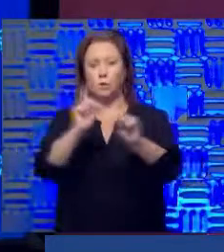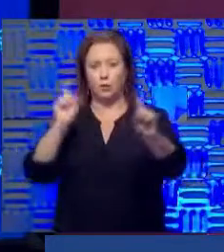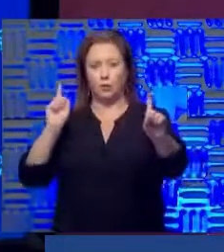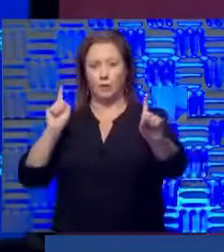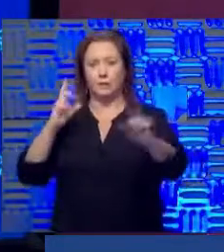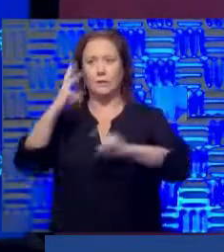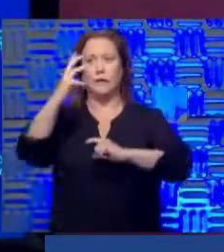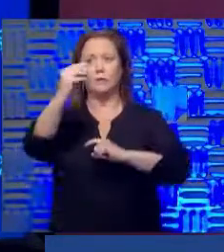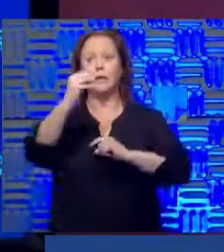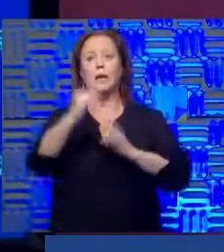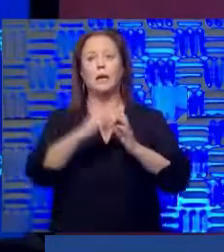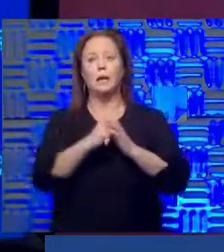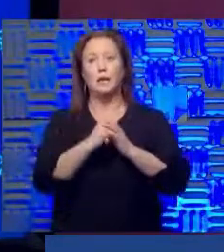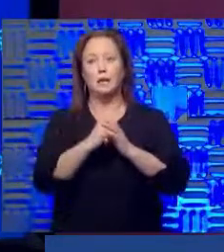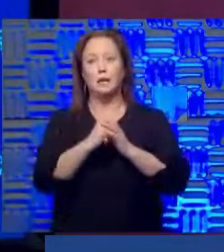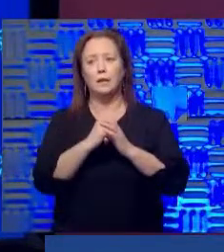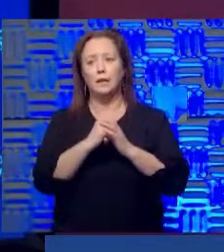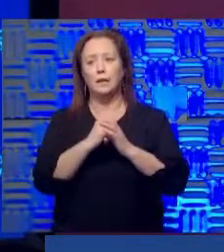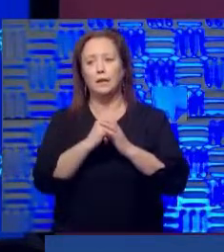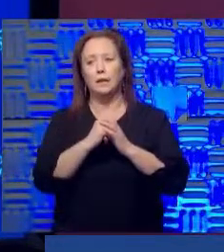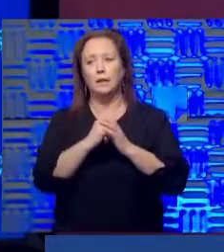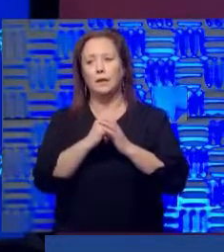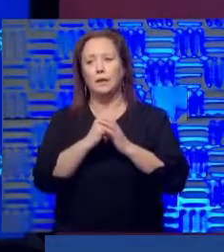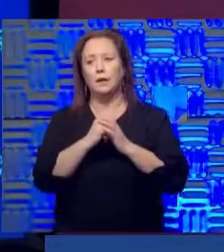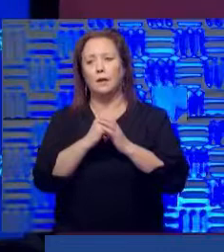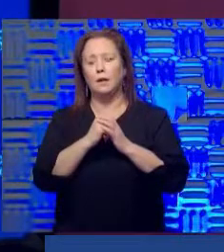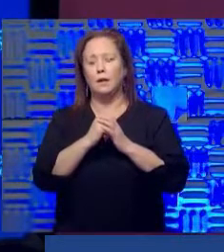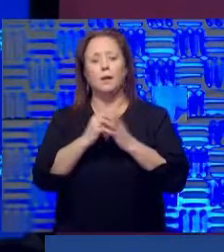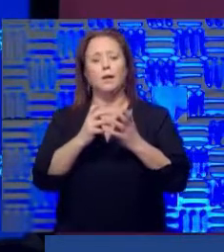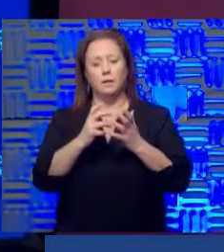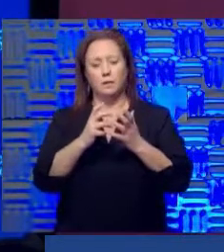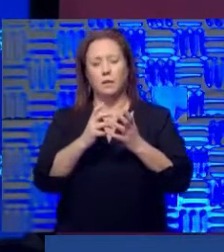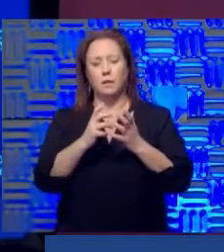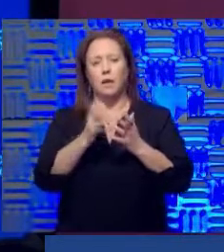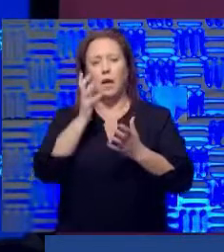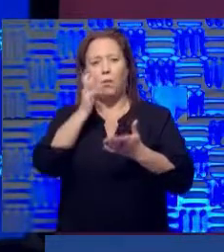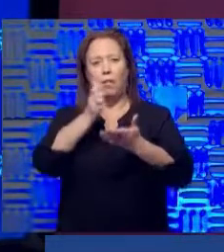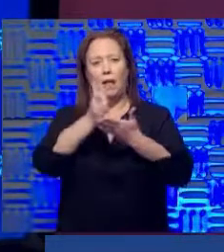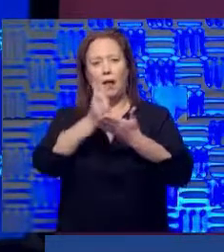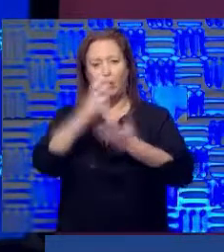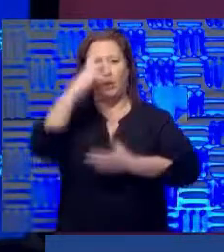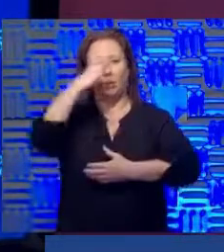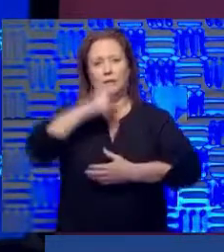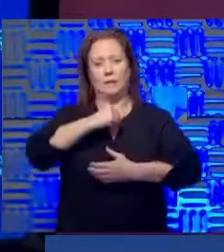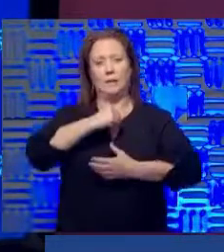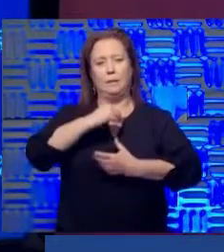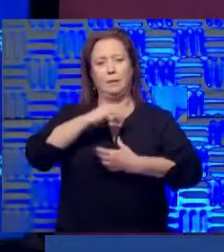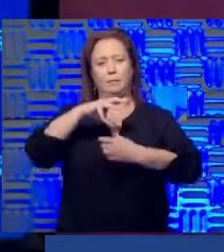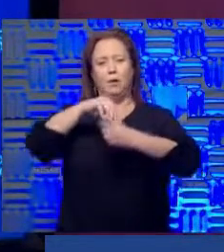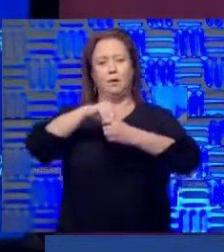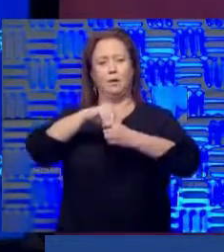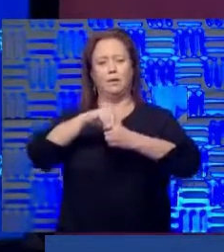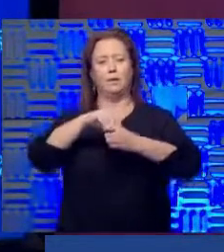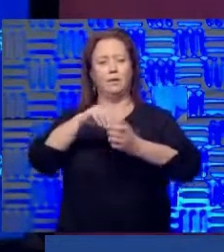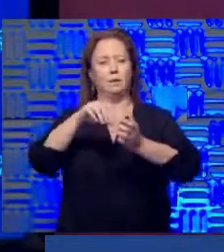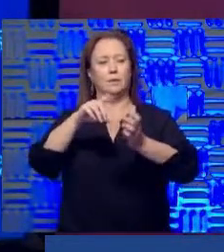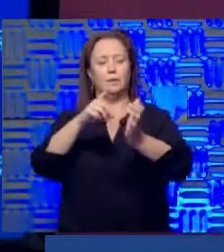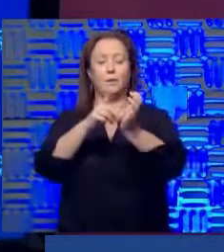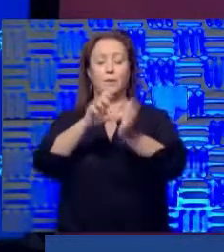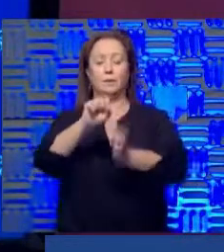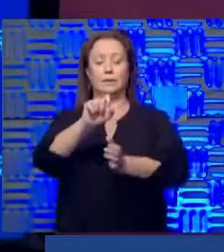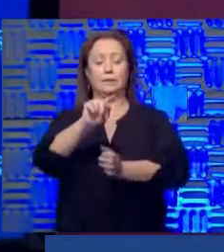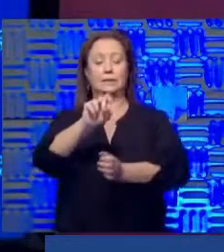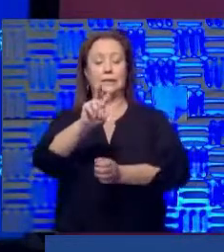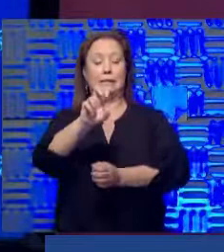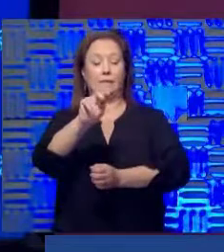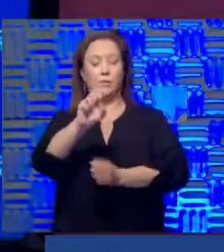we're outside. And all these things will also help with the sleep piece. And I know, we want to get Dr. Stevens in to talk more about that.